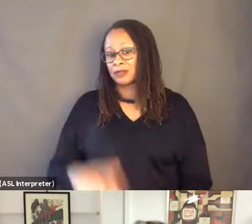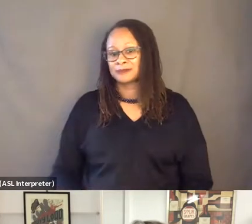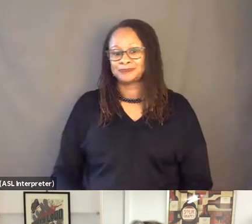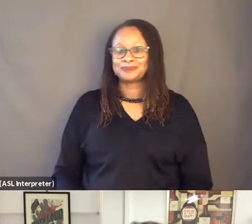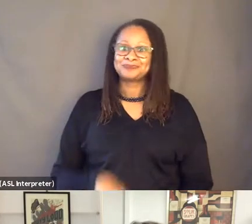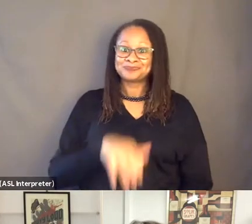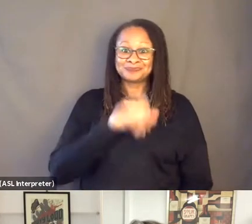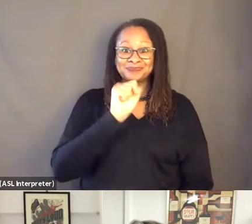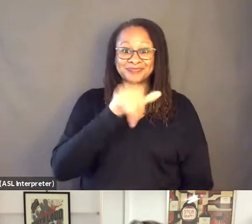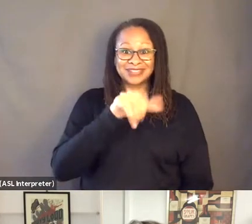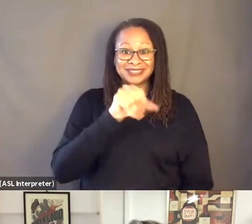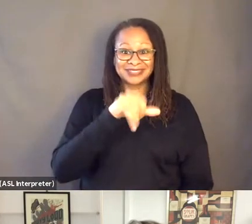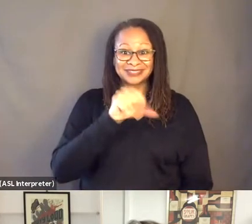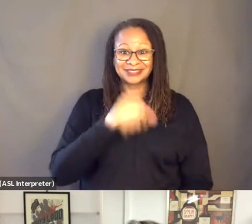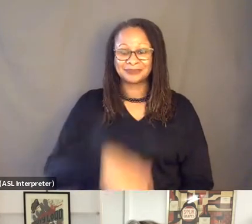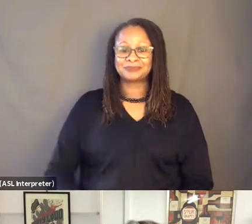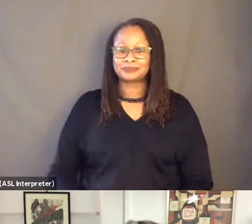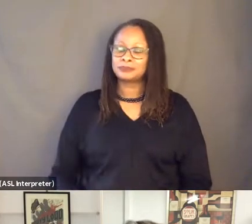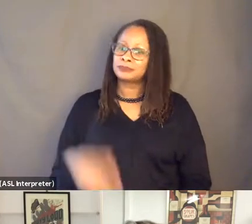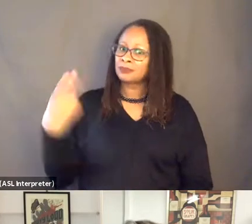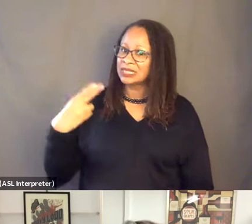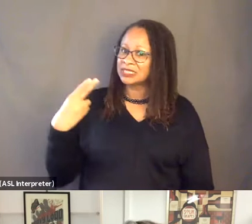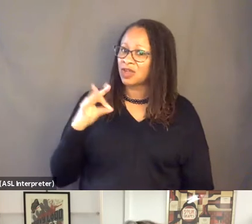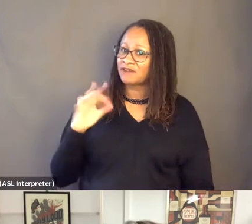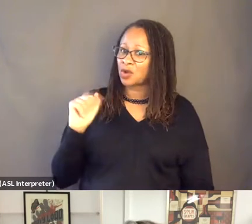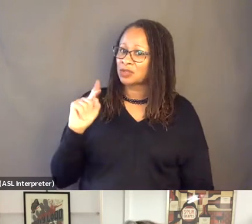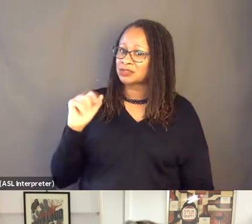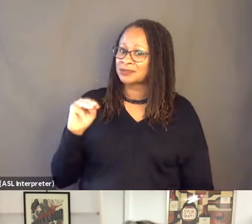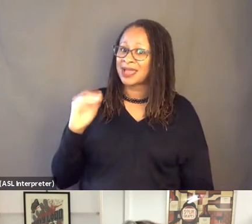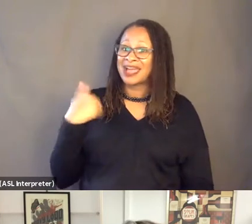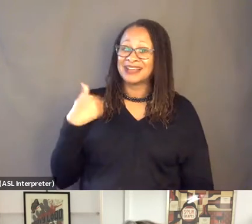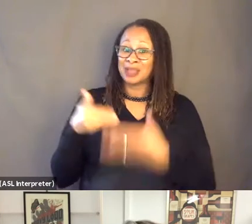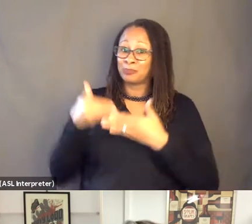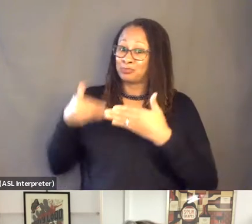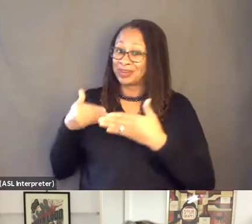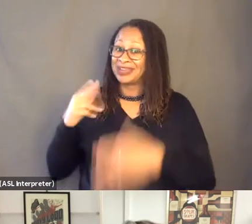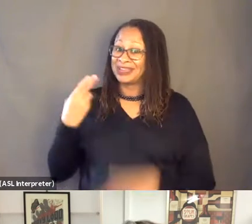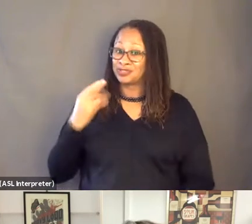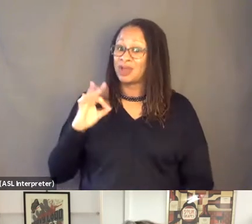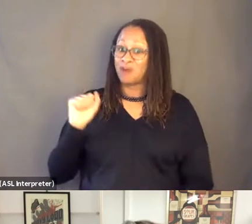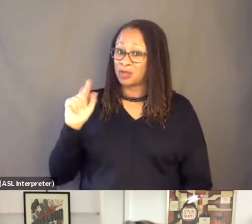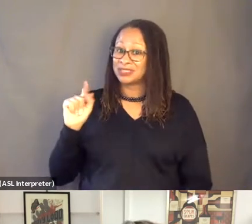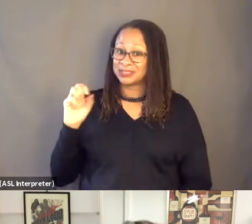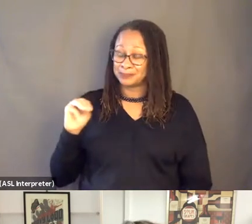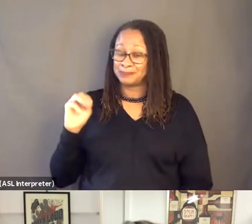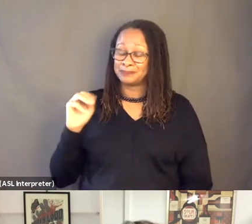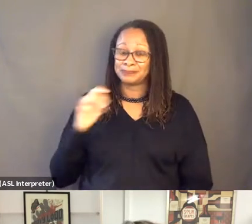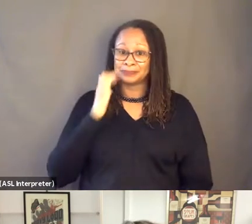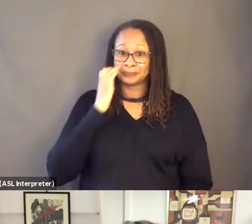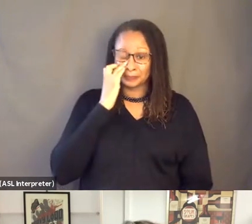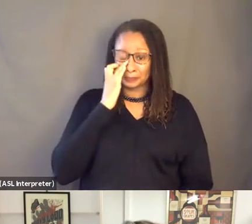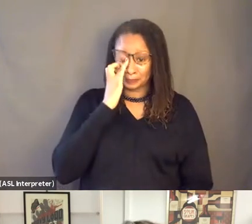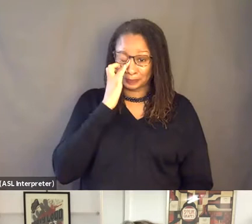Yes, there is a history of autism. There's even a prehistory of autism, where folks